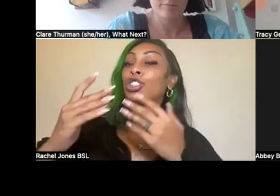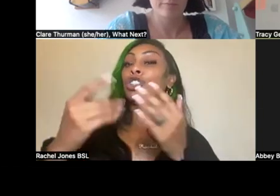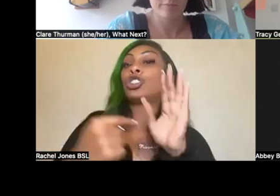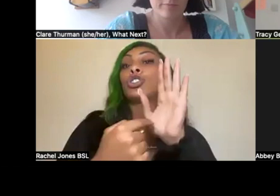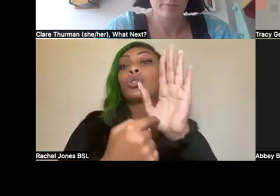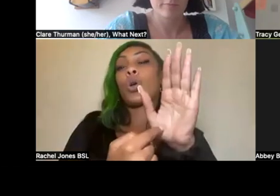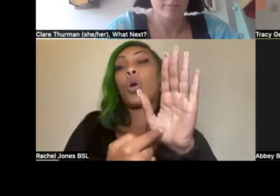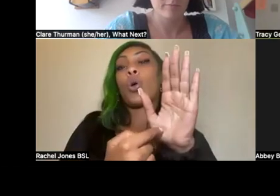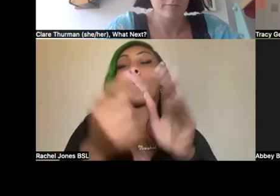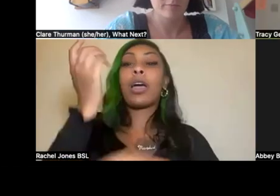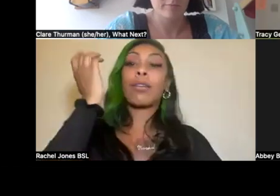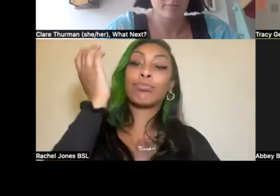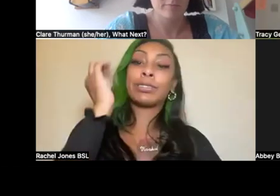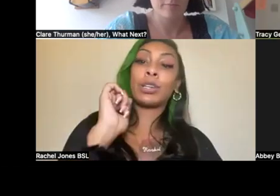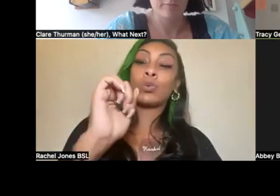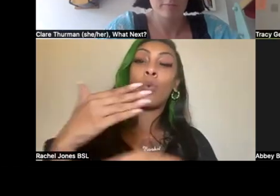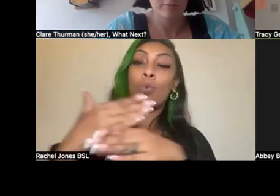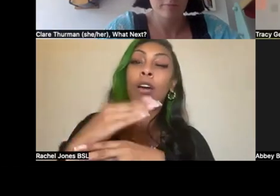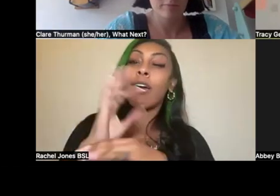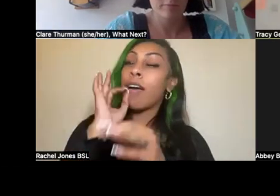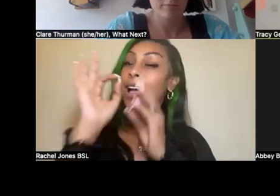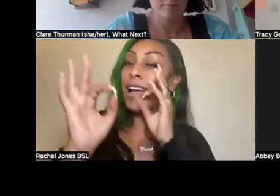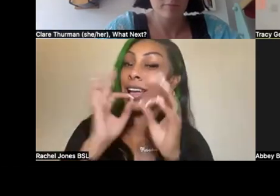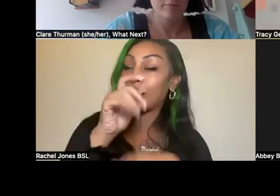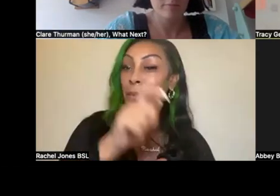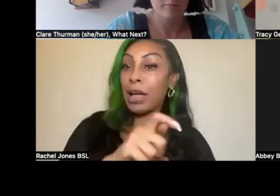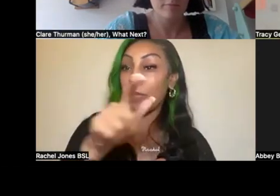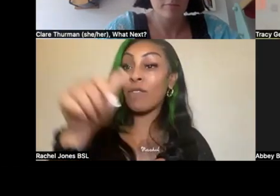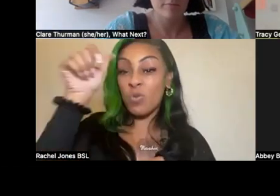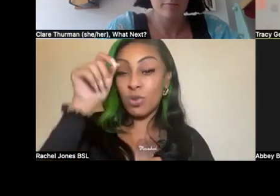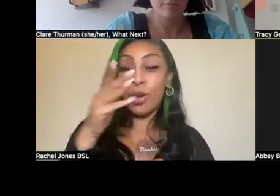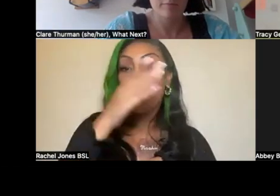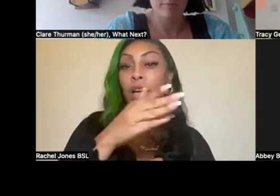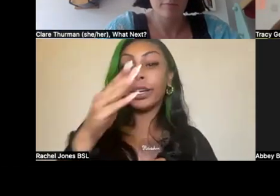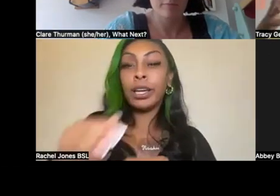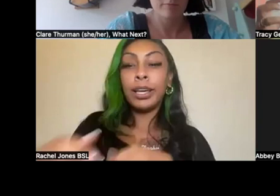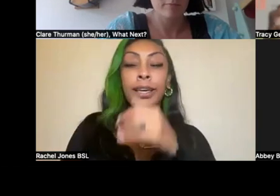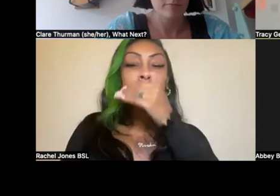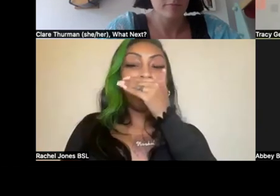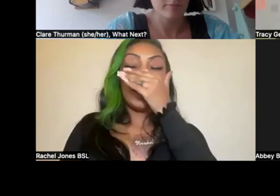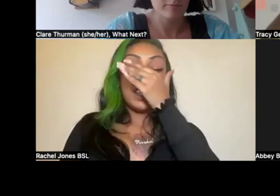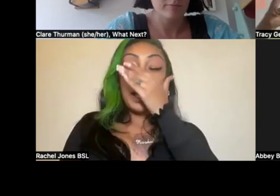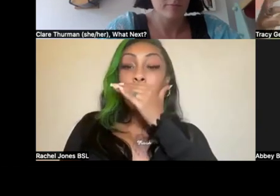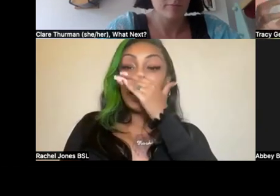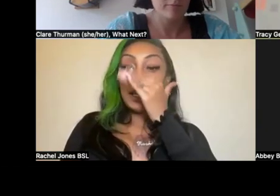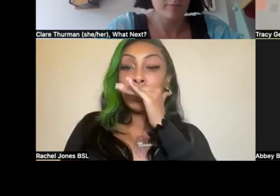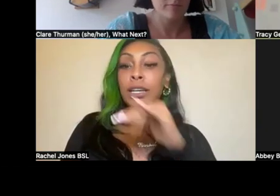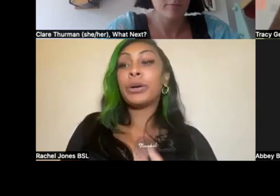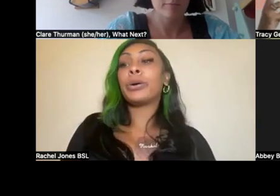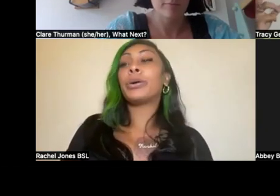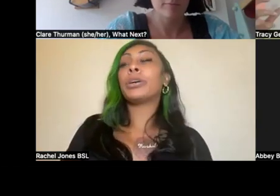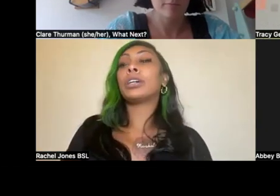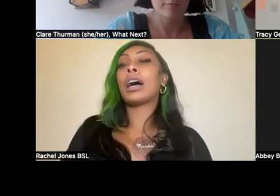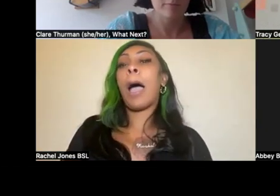I would really ask people, if they know people going to the sector, if they can support, if they can support in terms of